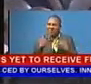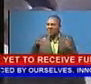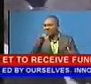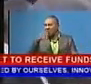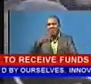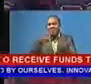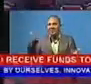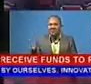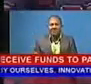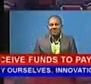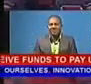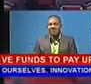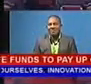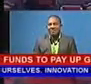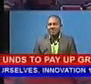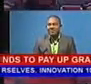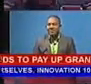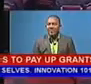matter.